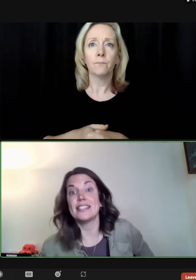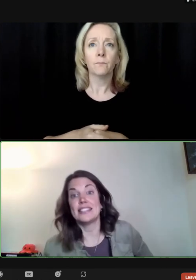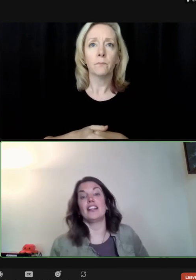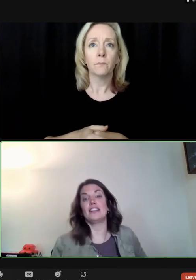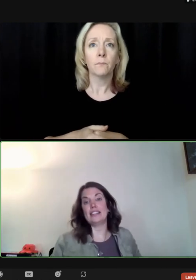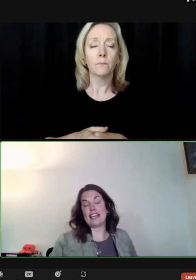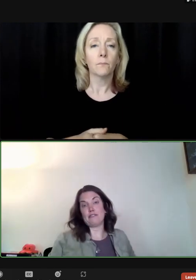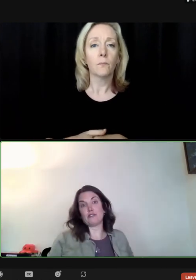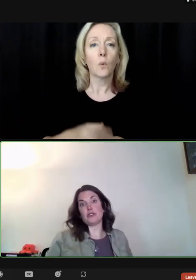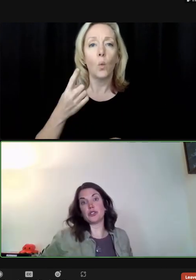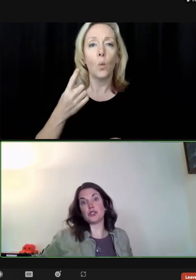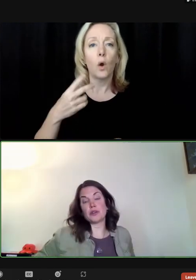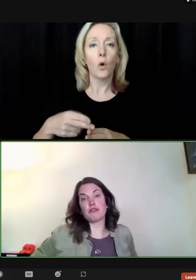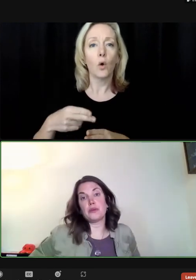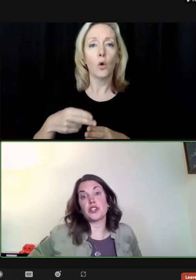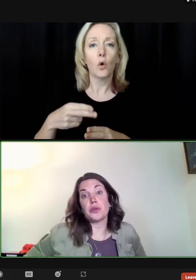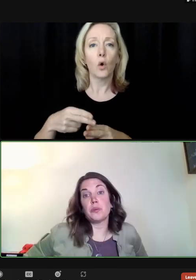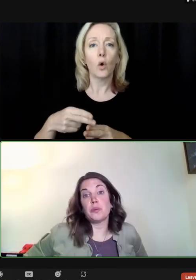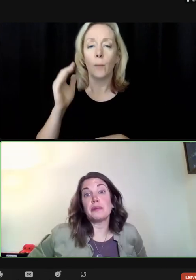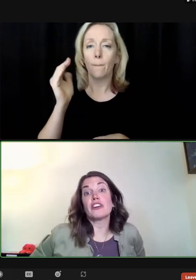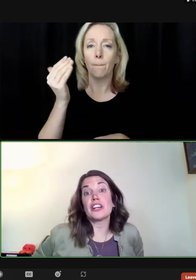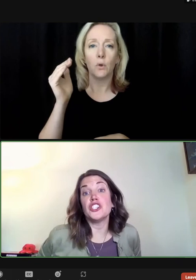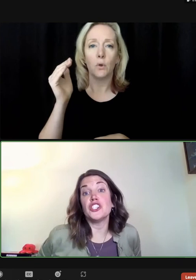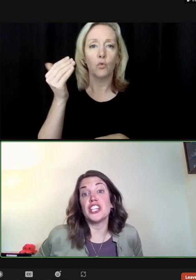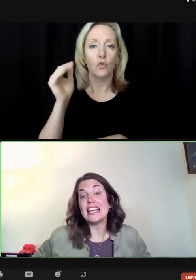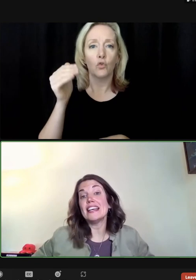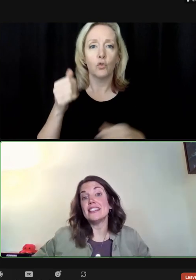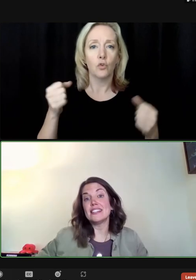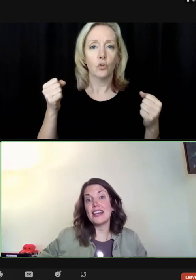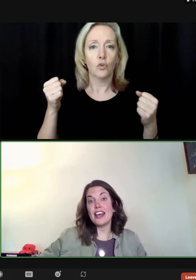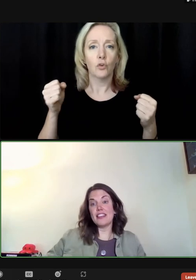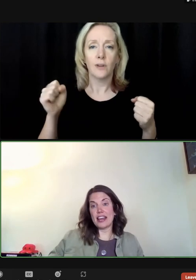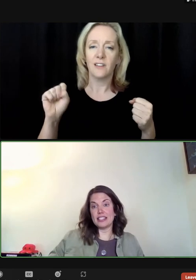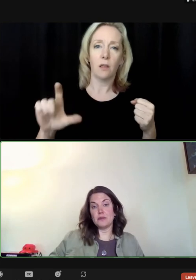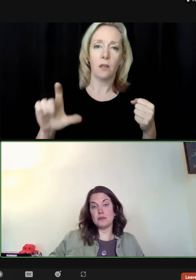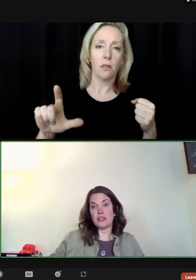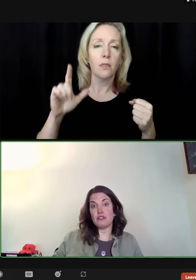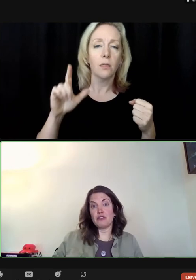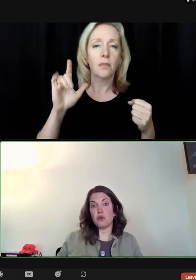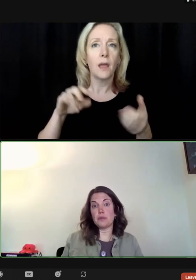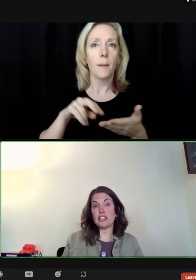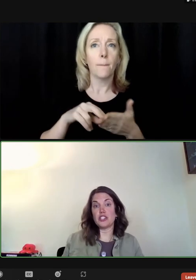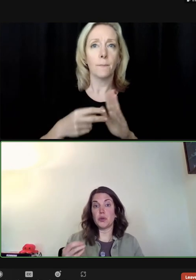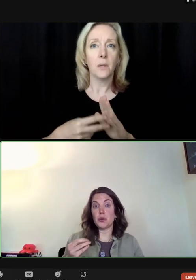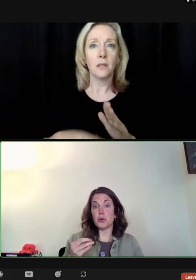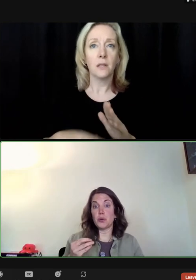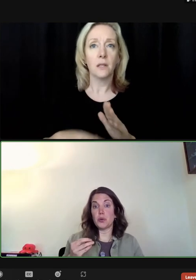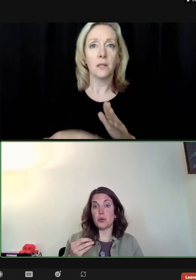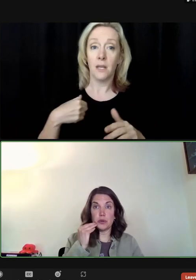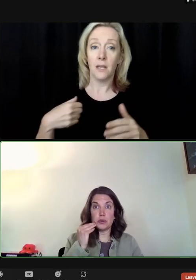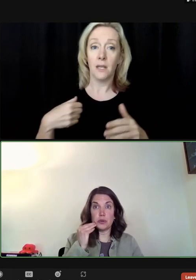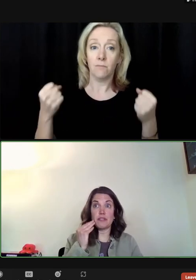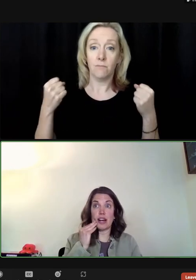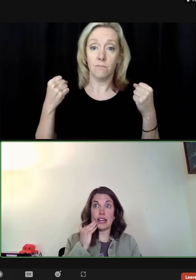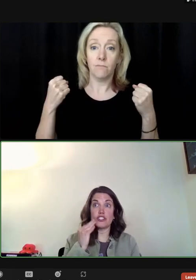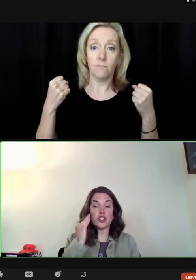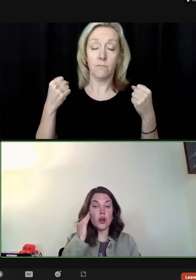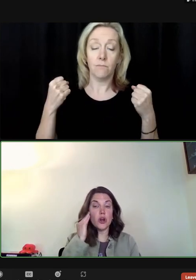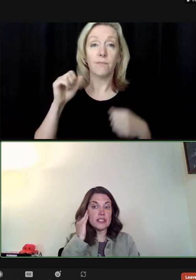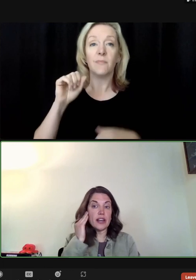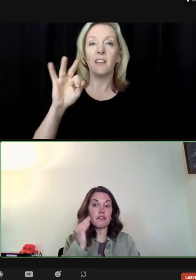imaging in ASL. And for those who are not familiar with what mirror imaging is, that is the ability for me to,